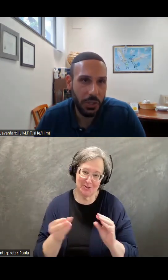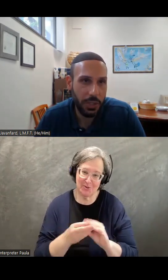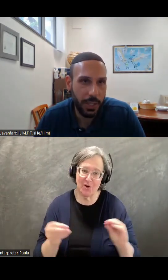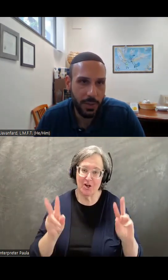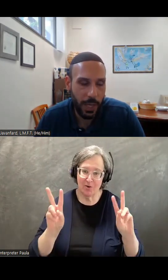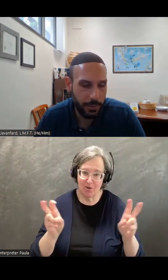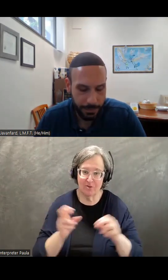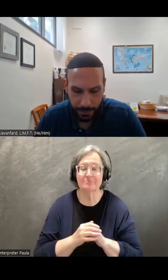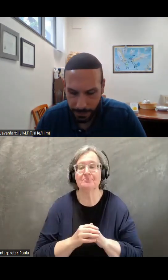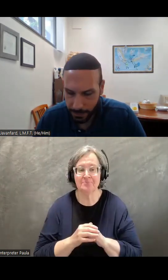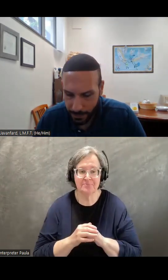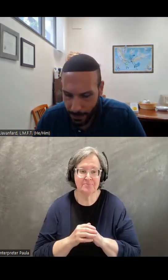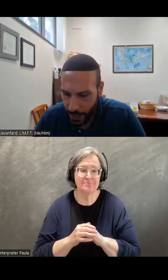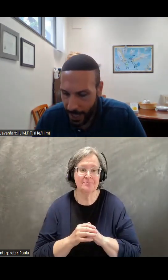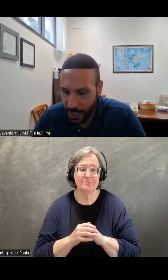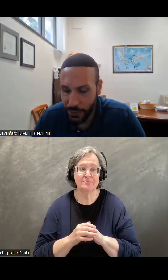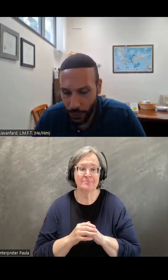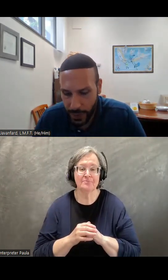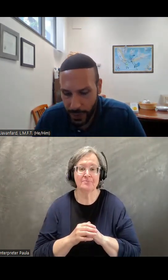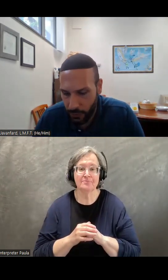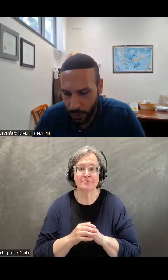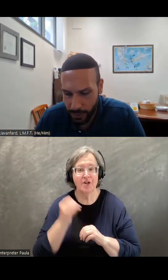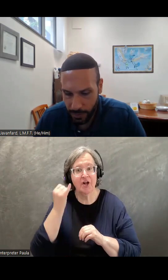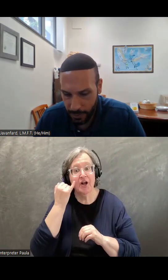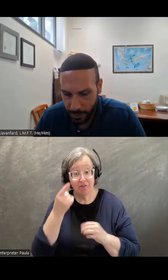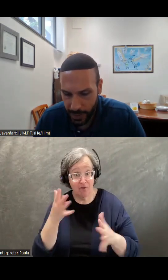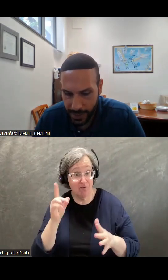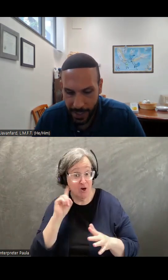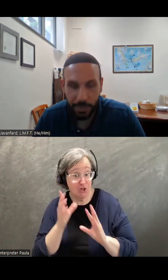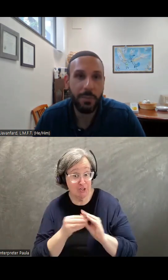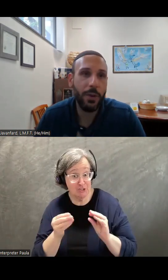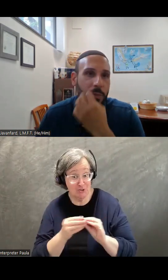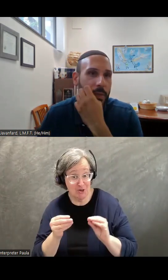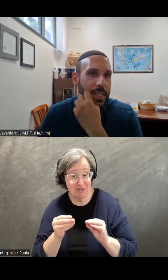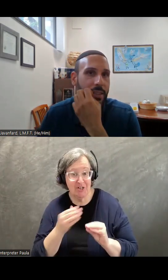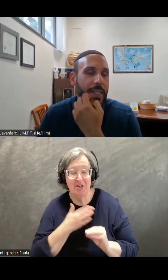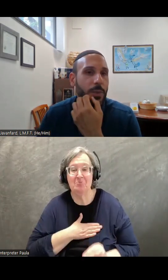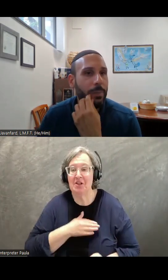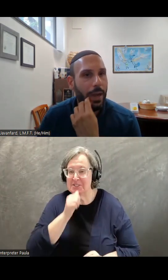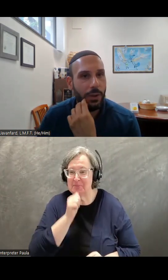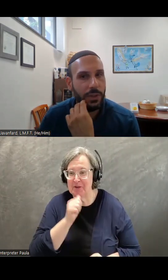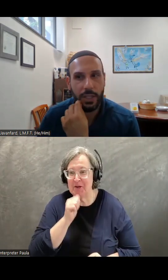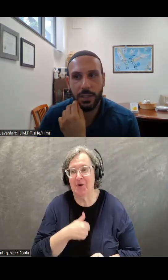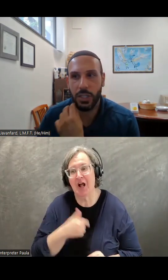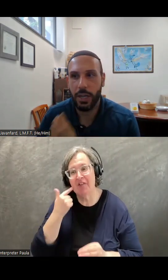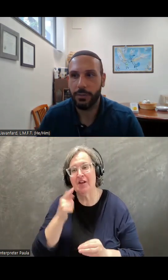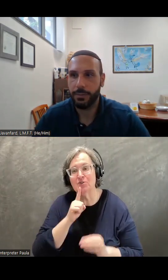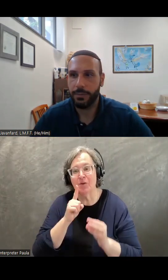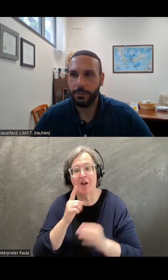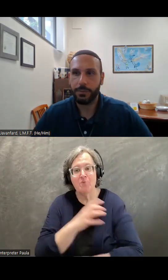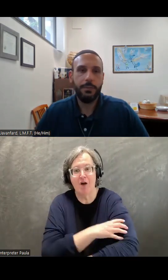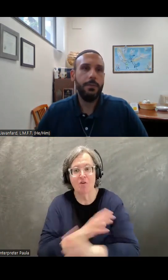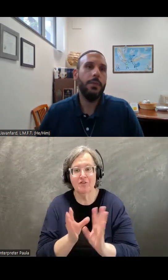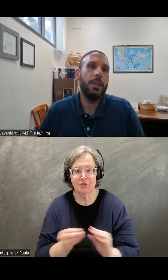I started with as well. And if you've heard this before, please bear with me because I think it's a really powerful thing to share.